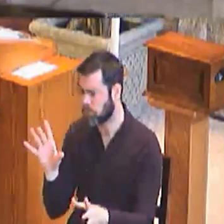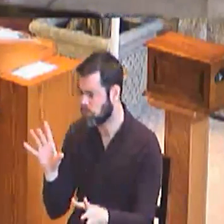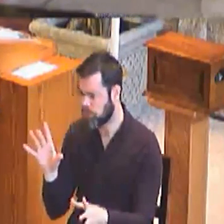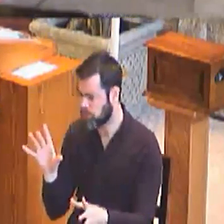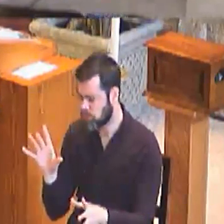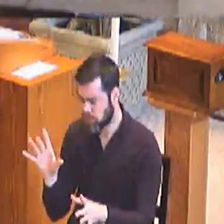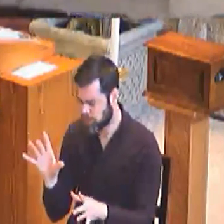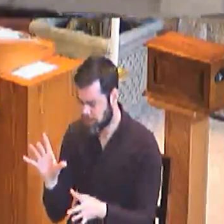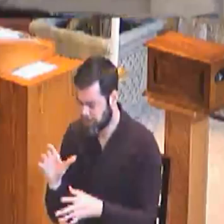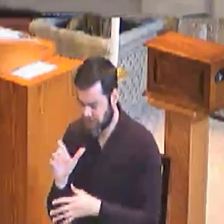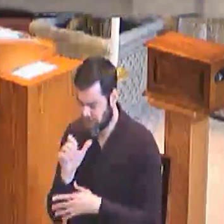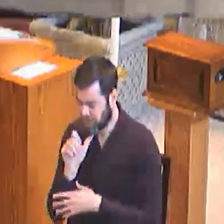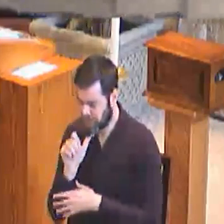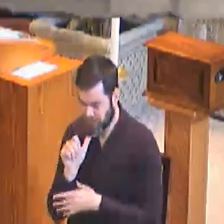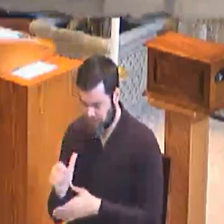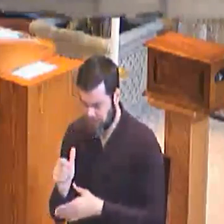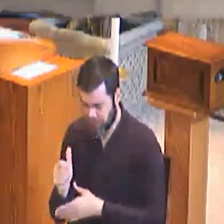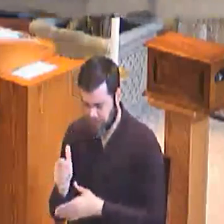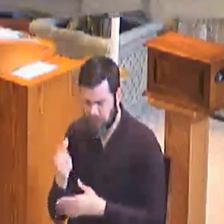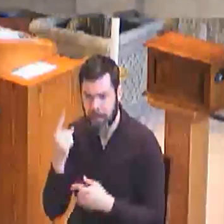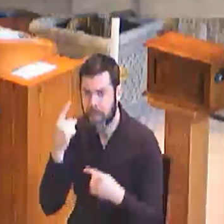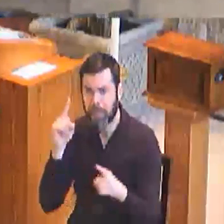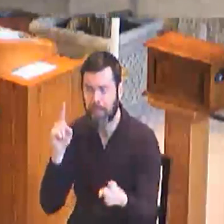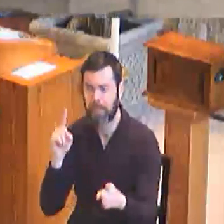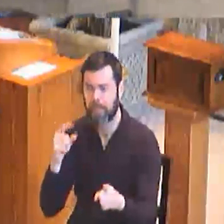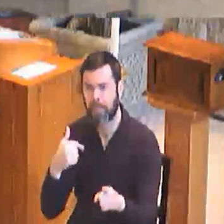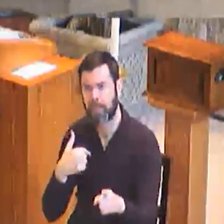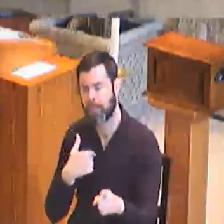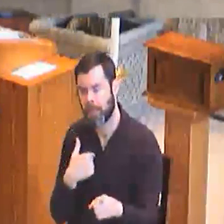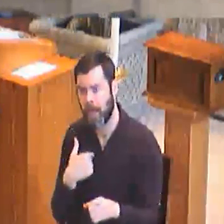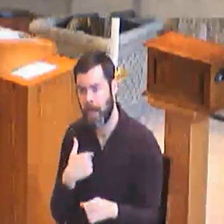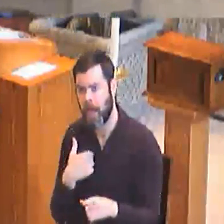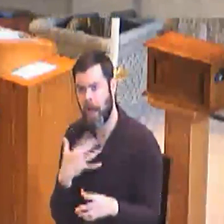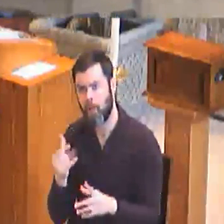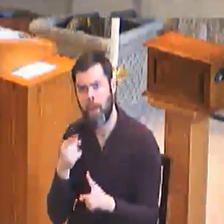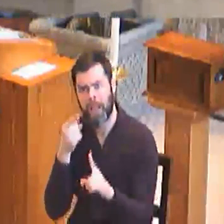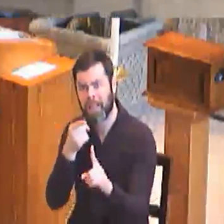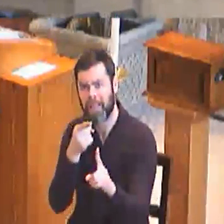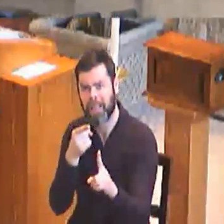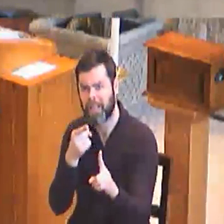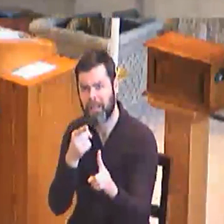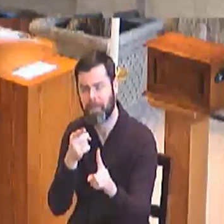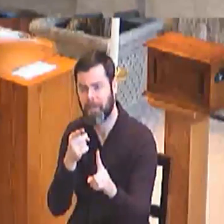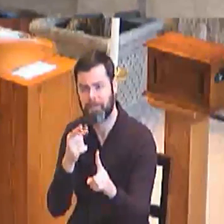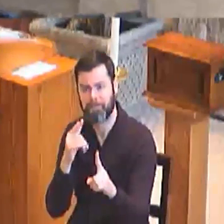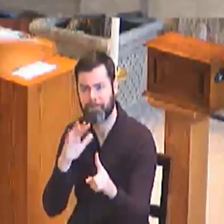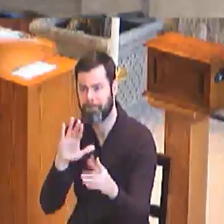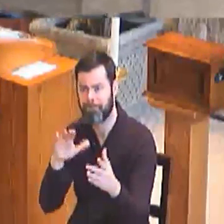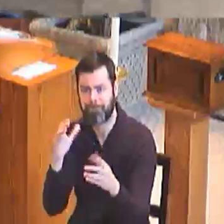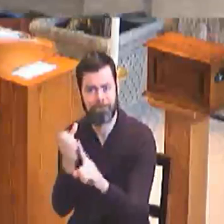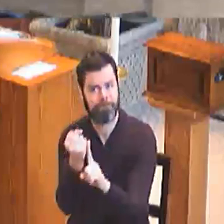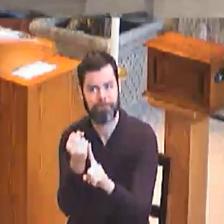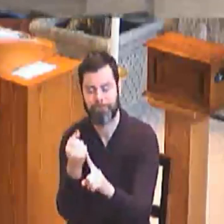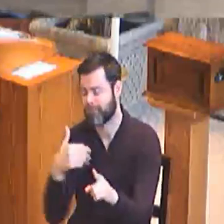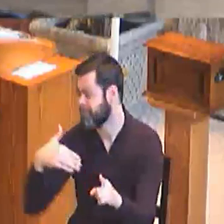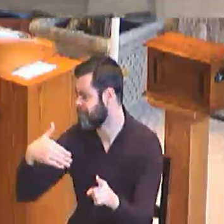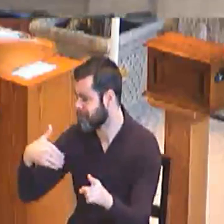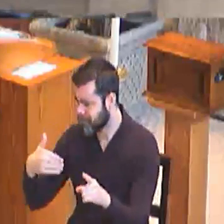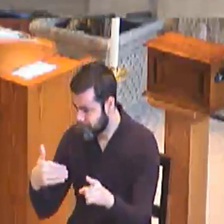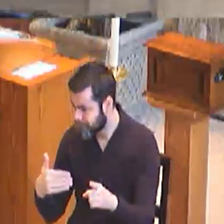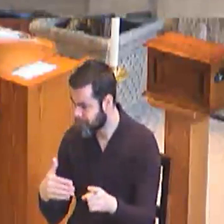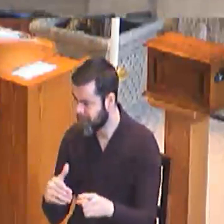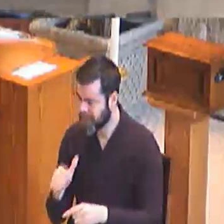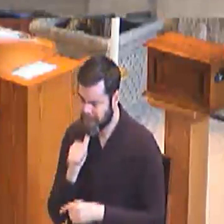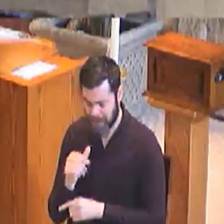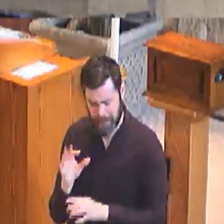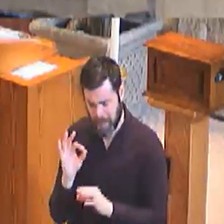exactly the way I want to create it. I haven't co-created with spirit, with my thinking and my words and my actions. It's not exactly the way I